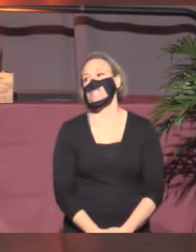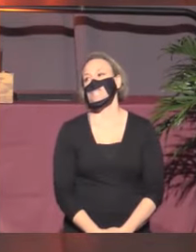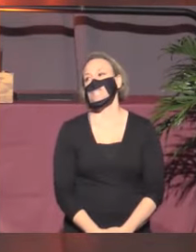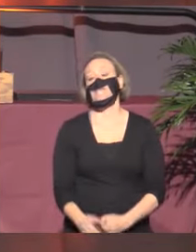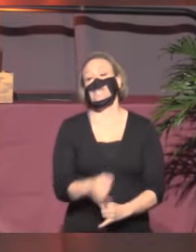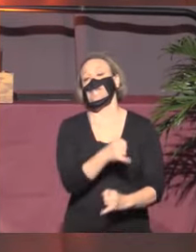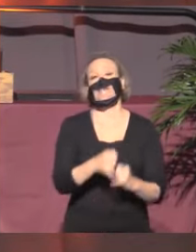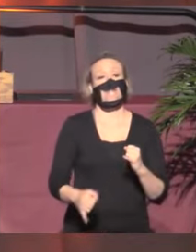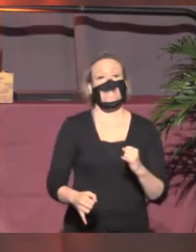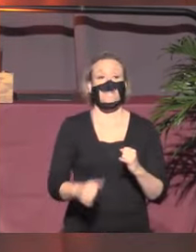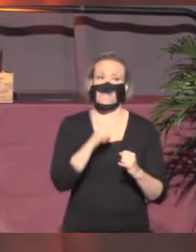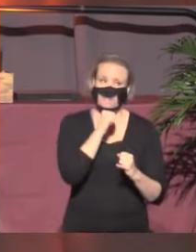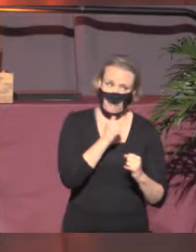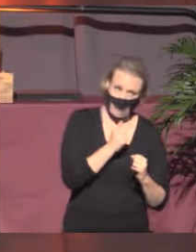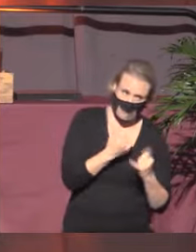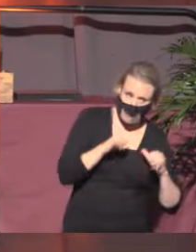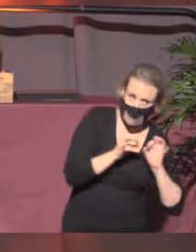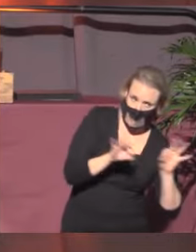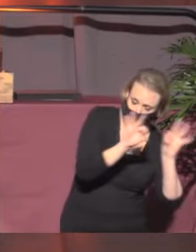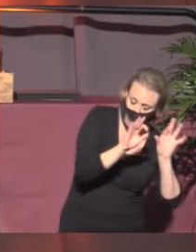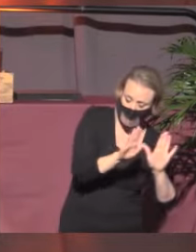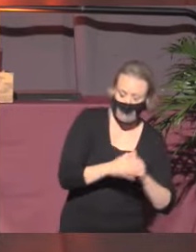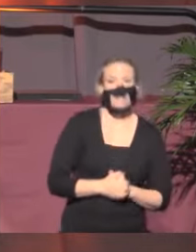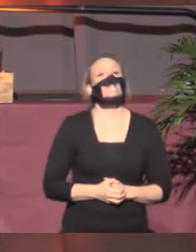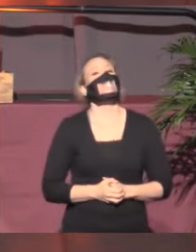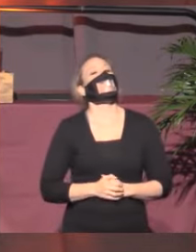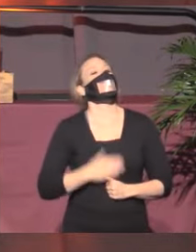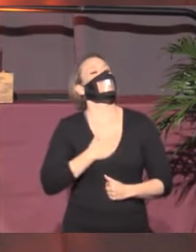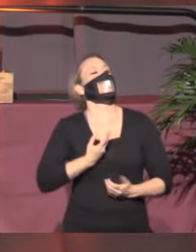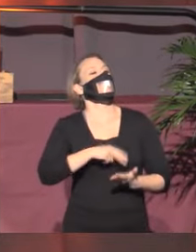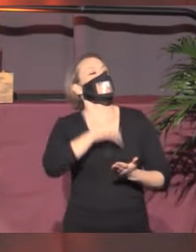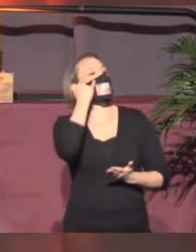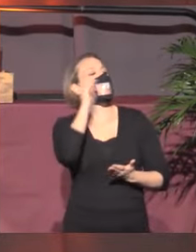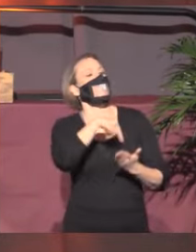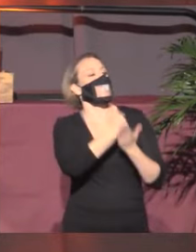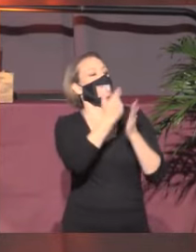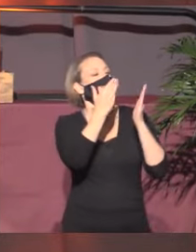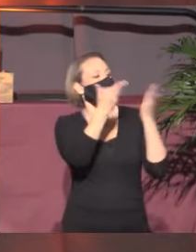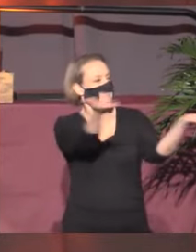Last but certainly not least, please stand if you are a graduate.